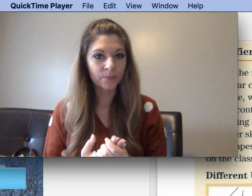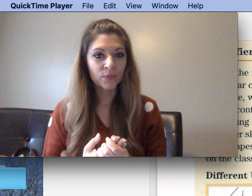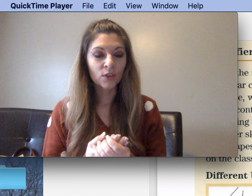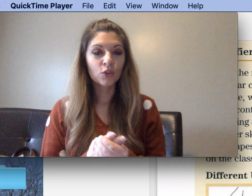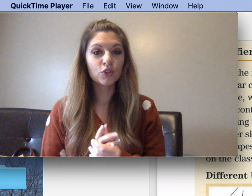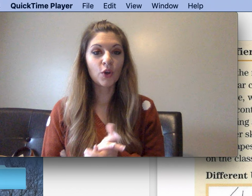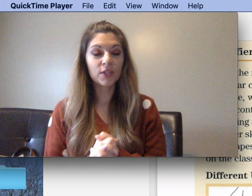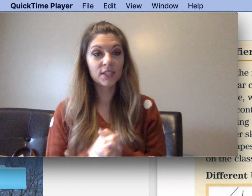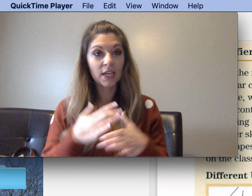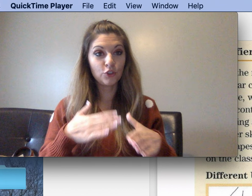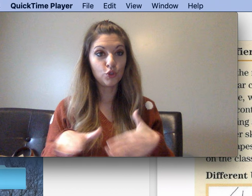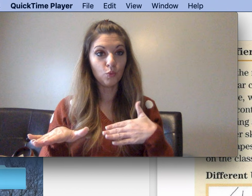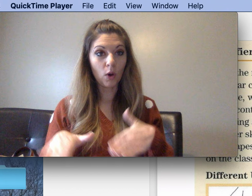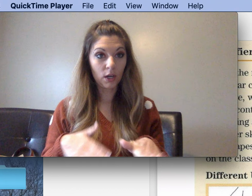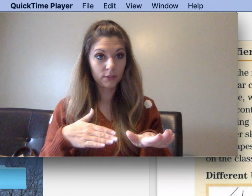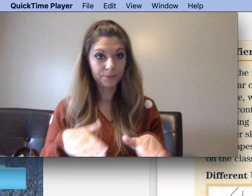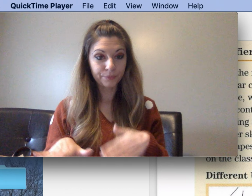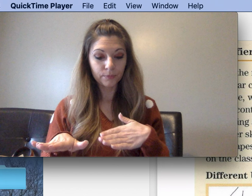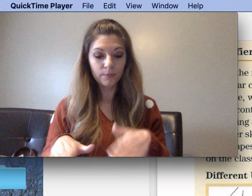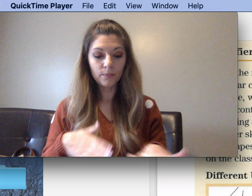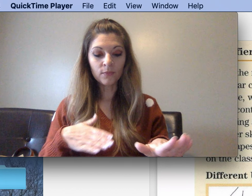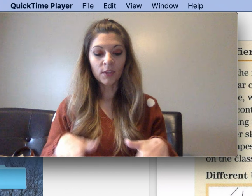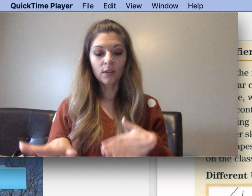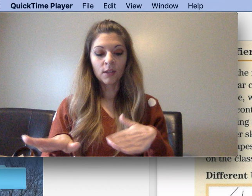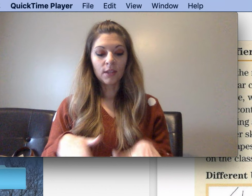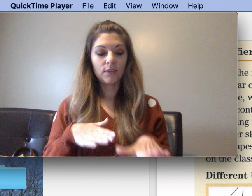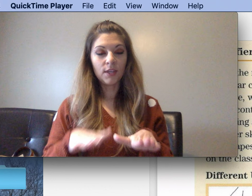visuality. So the sign to walk.